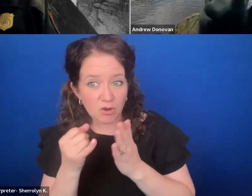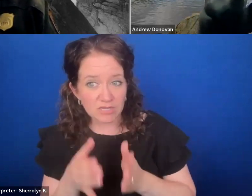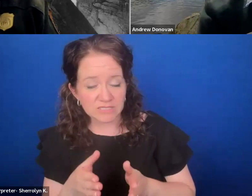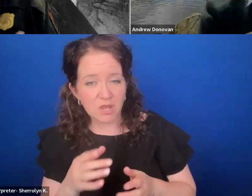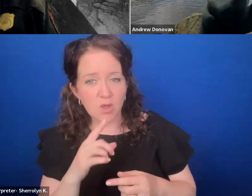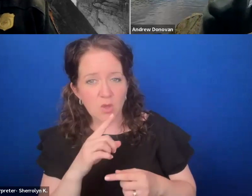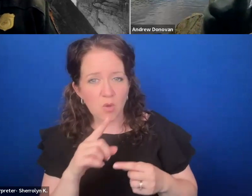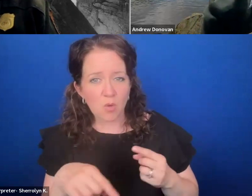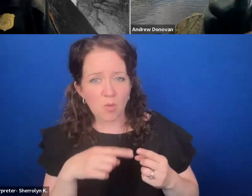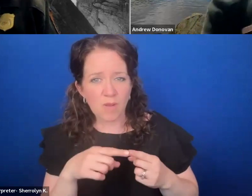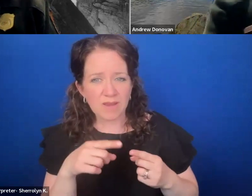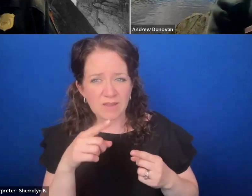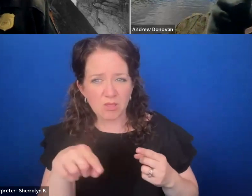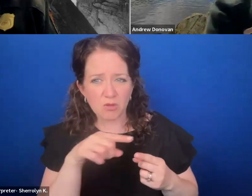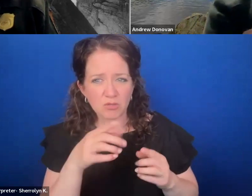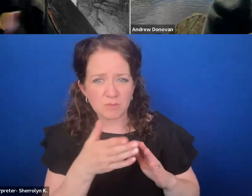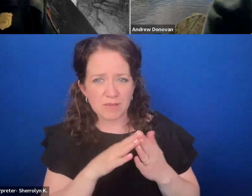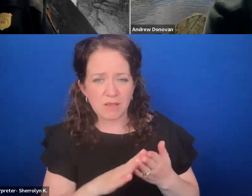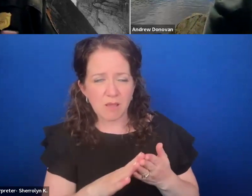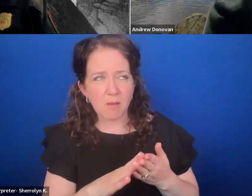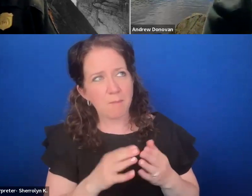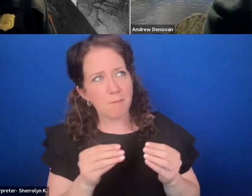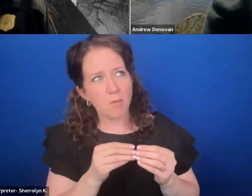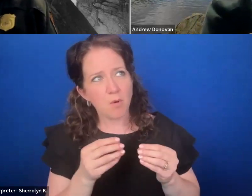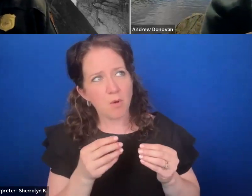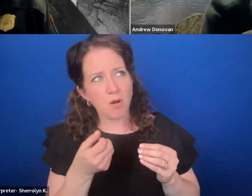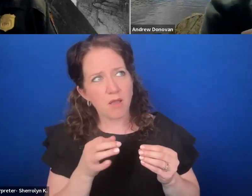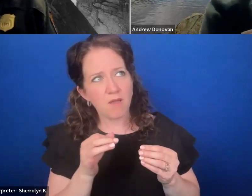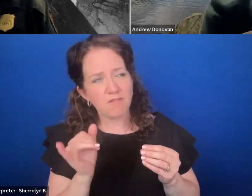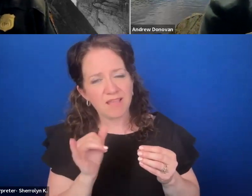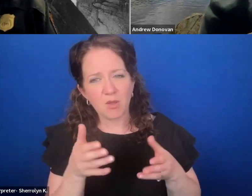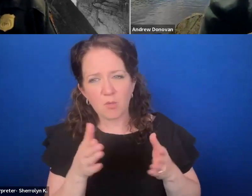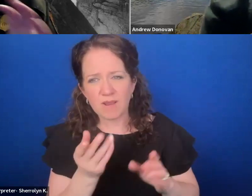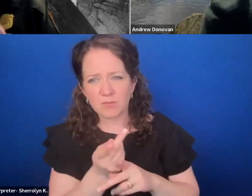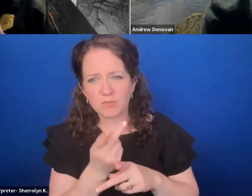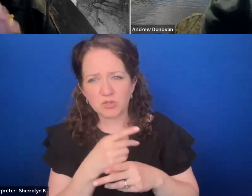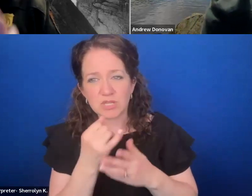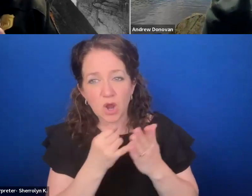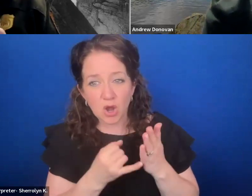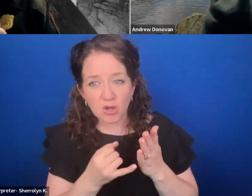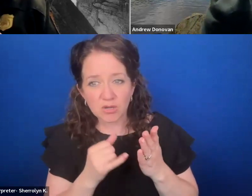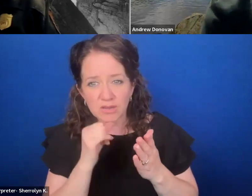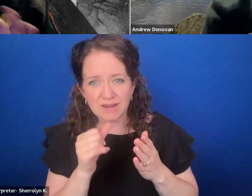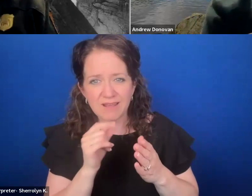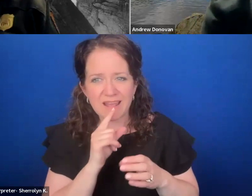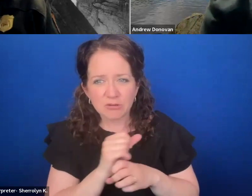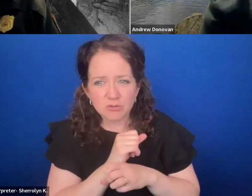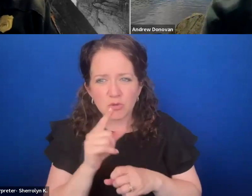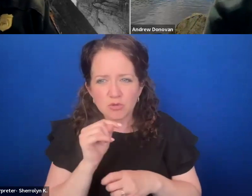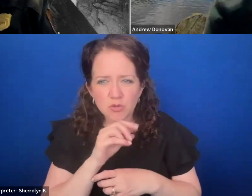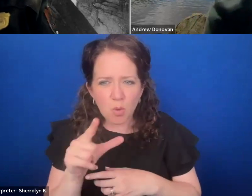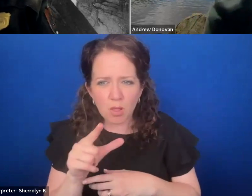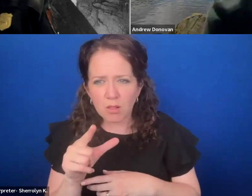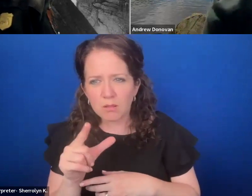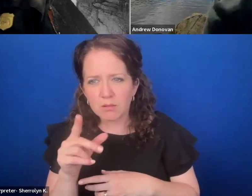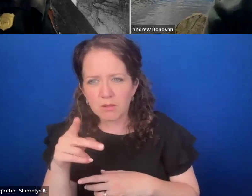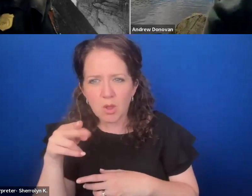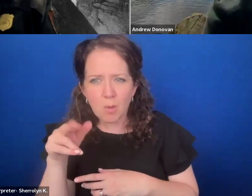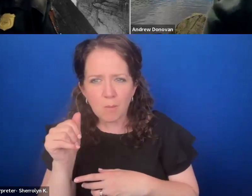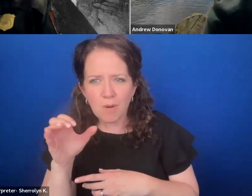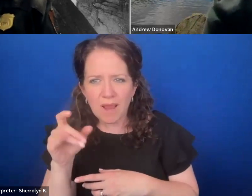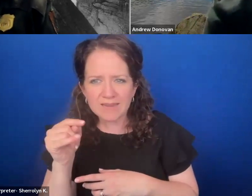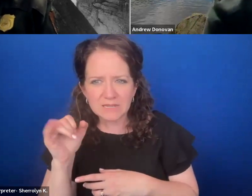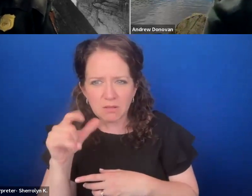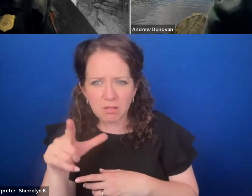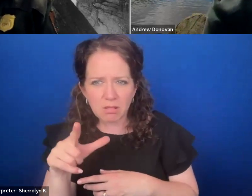in this area, more of a way to do art or to produce art as opposed to a practical tool making field? Yeah. It's a